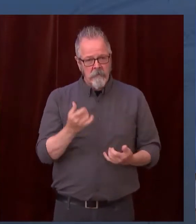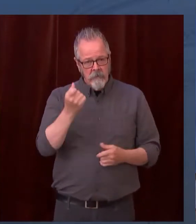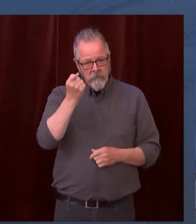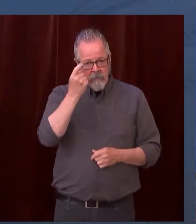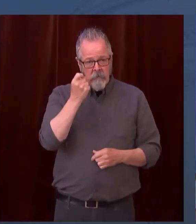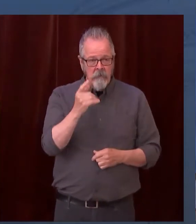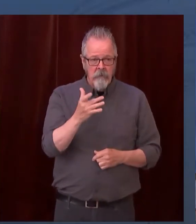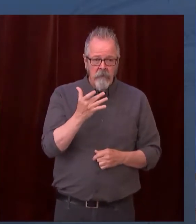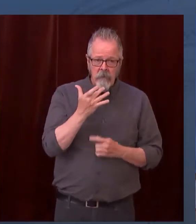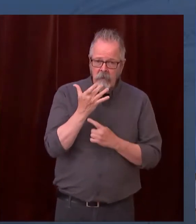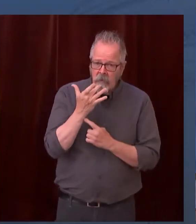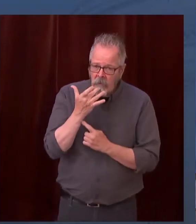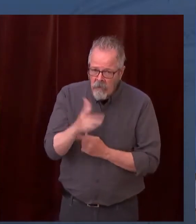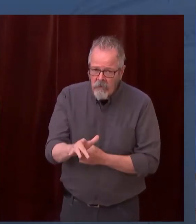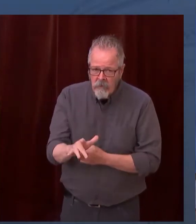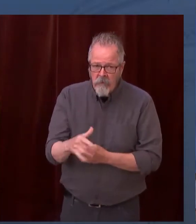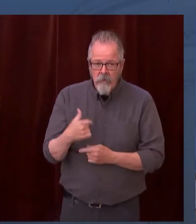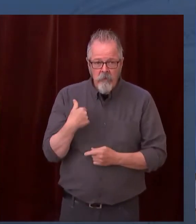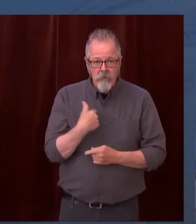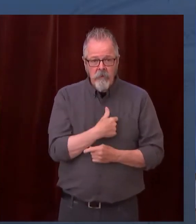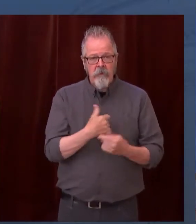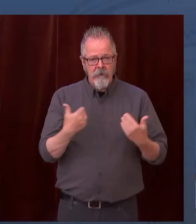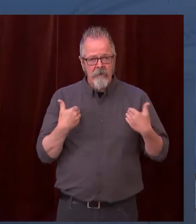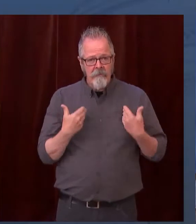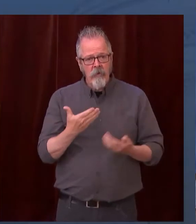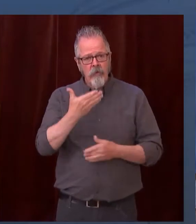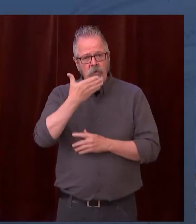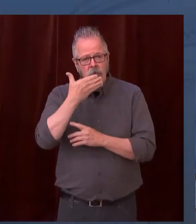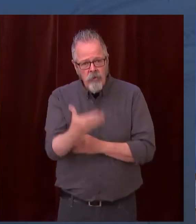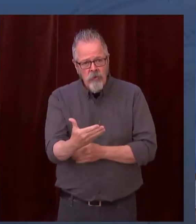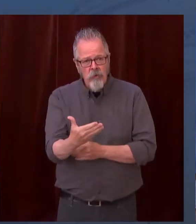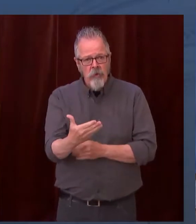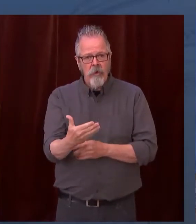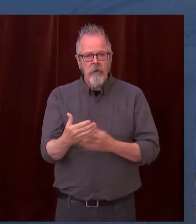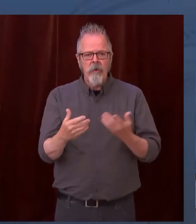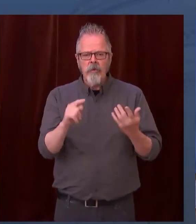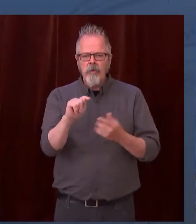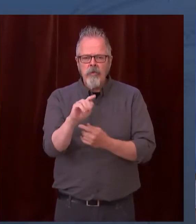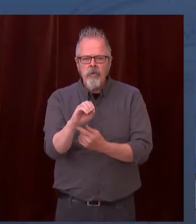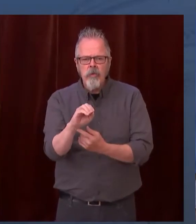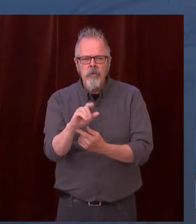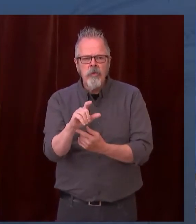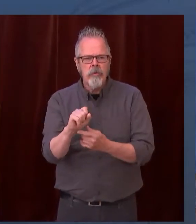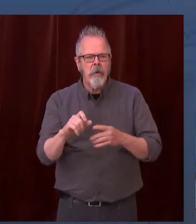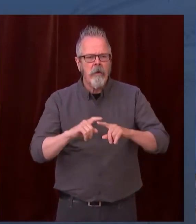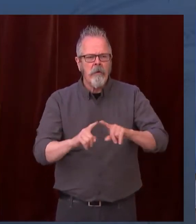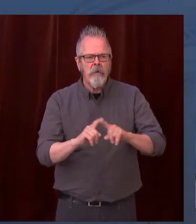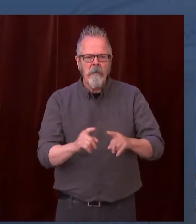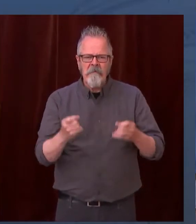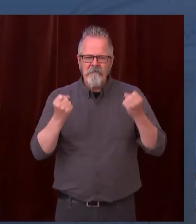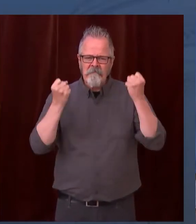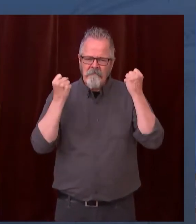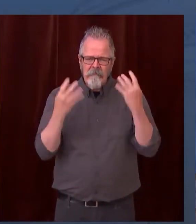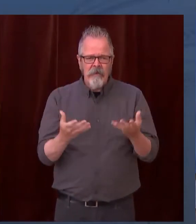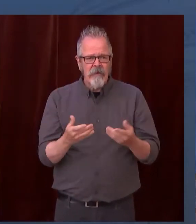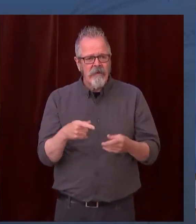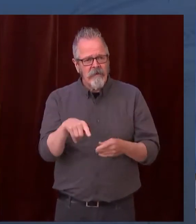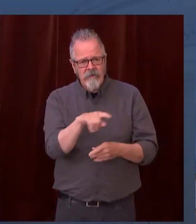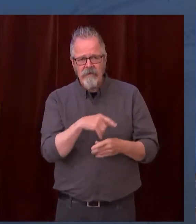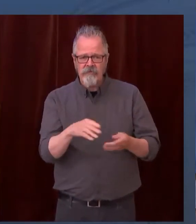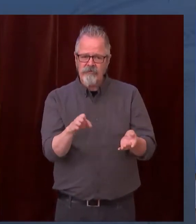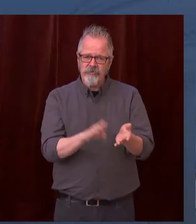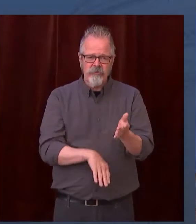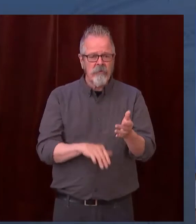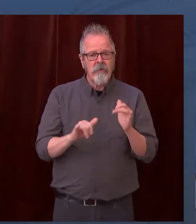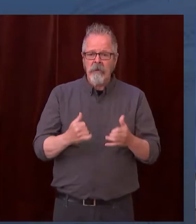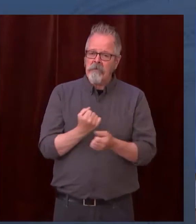tool that we can put to work to save lives in the state of Washington. And that is